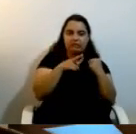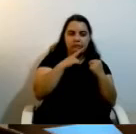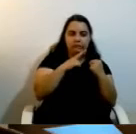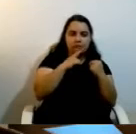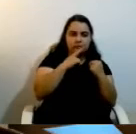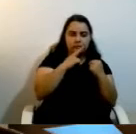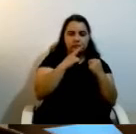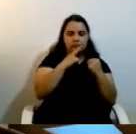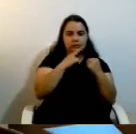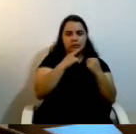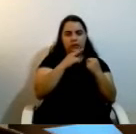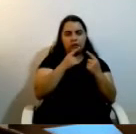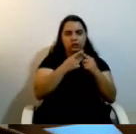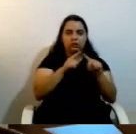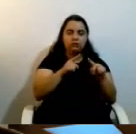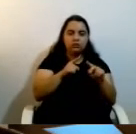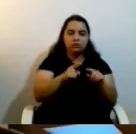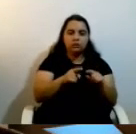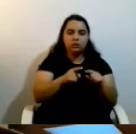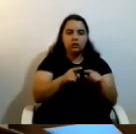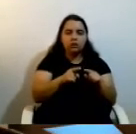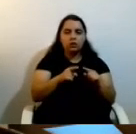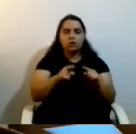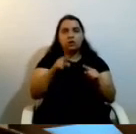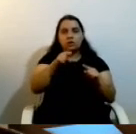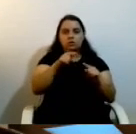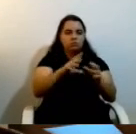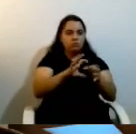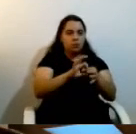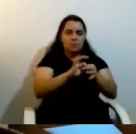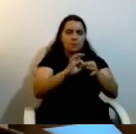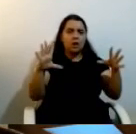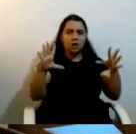and being included in the community, unquote.